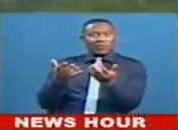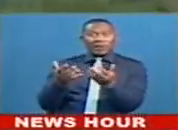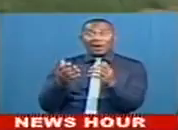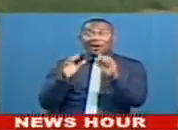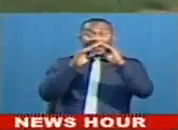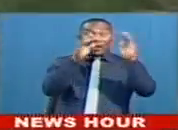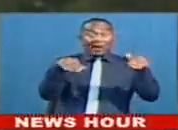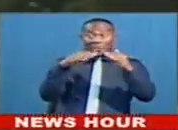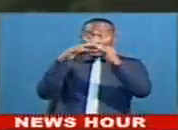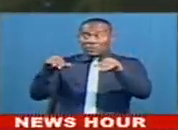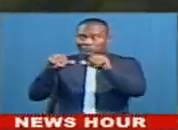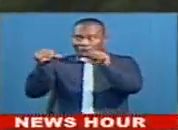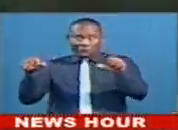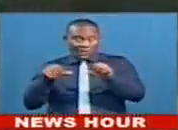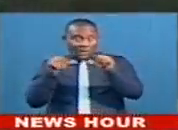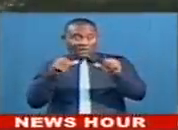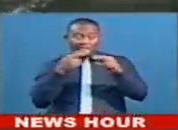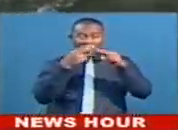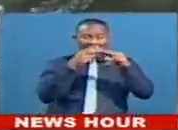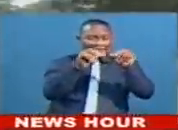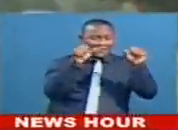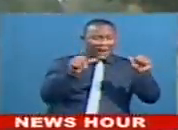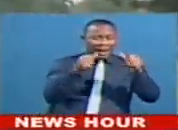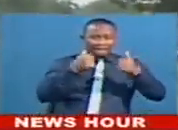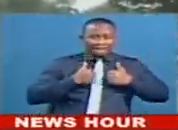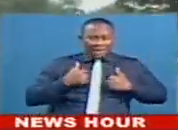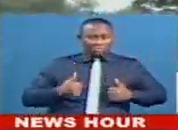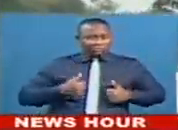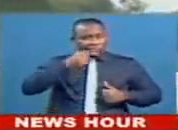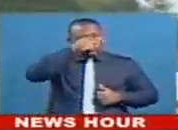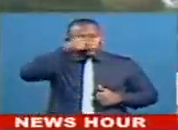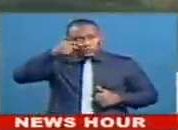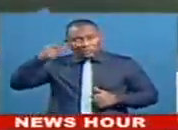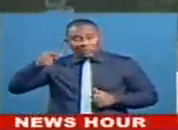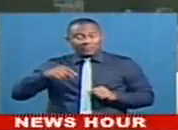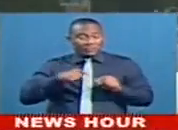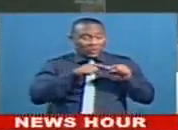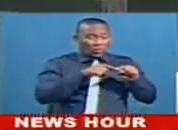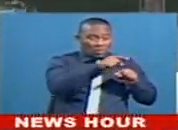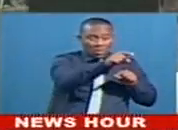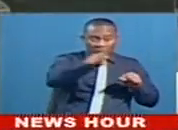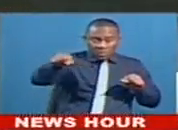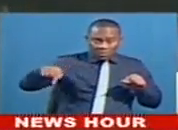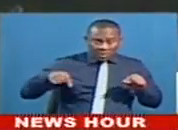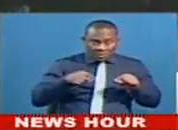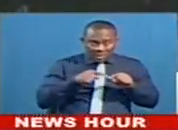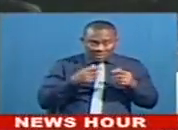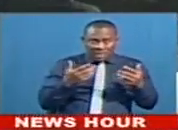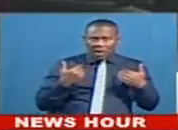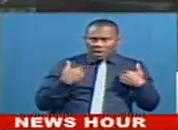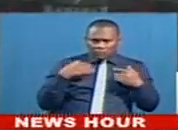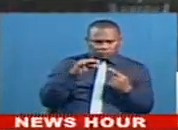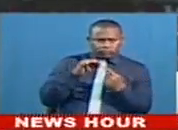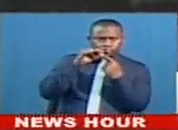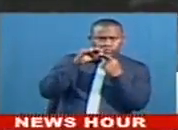for every landed property in Ghana. Basically, every 5x5 meter property has a